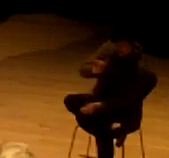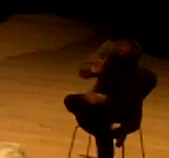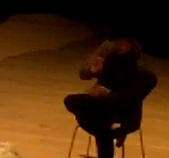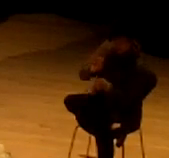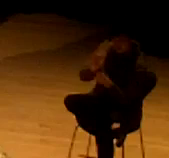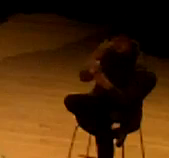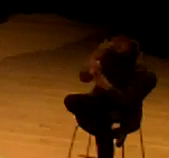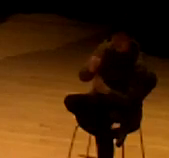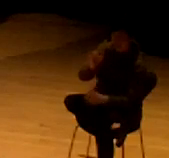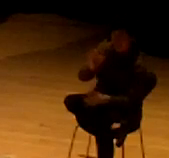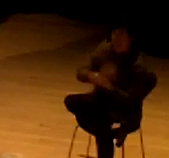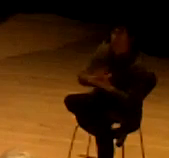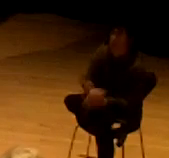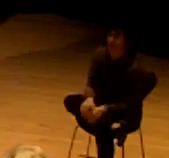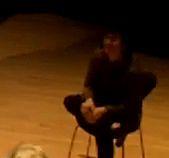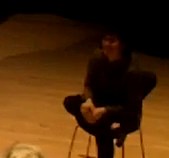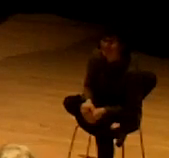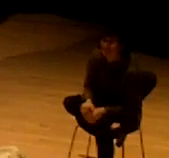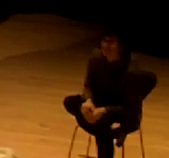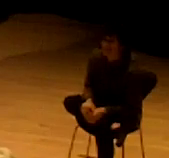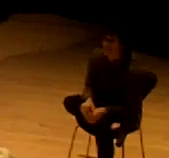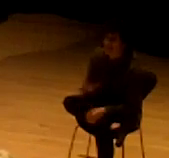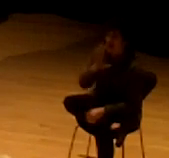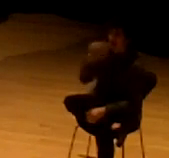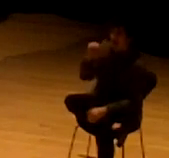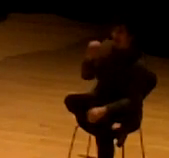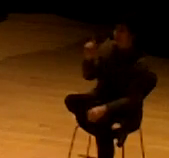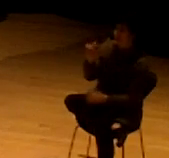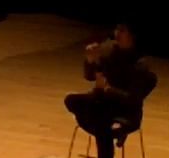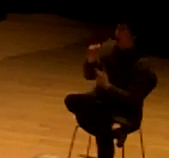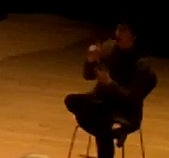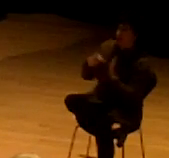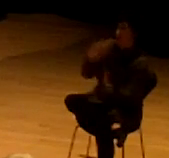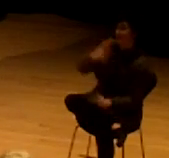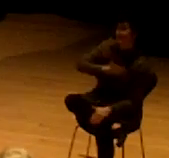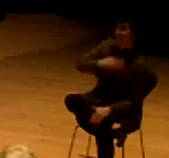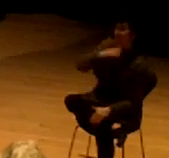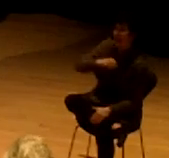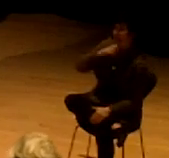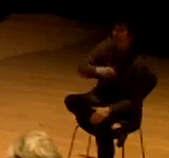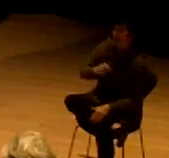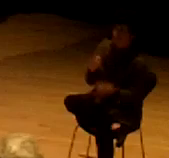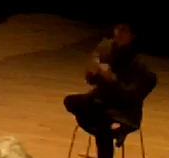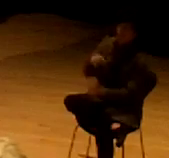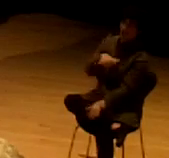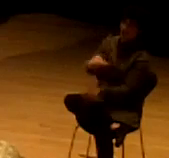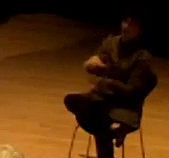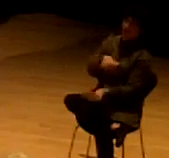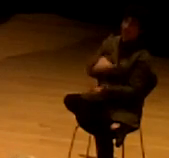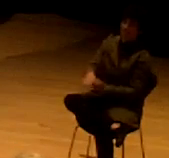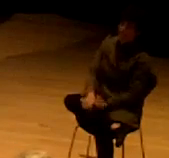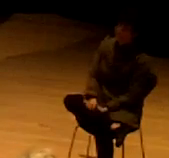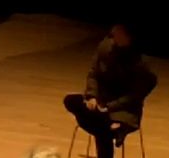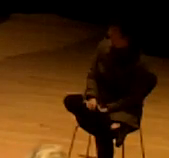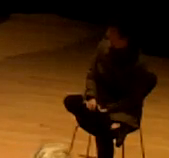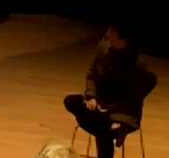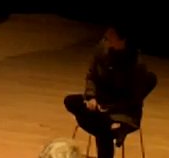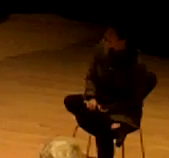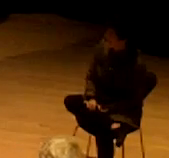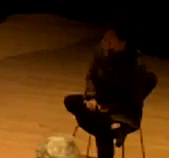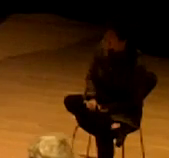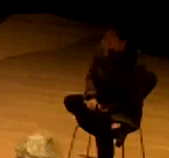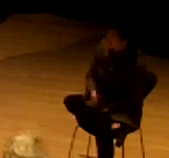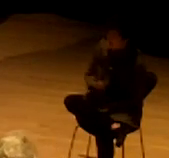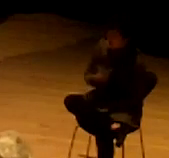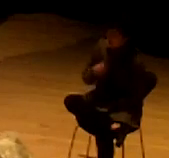know, Tamar's twice my age. You know, it wasn't like, you know, it wasn't like, yeah, I'll lay down